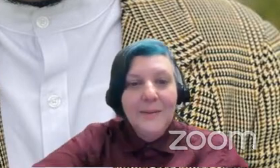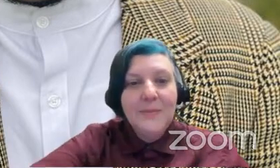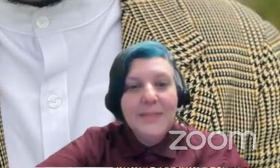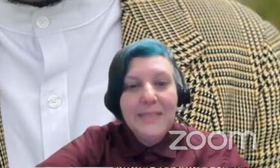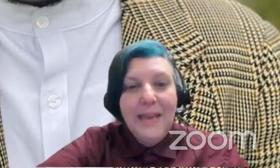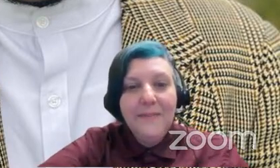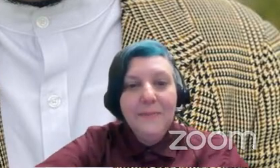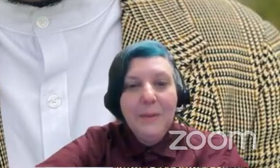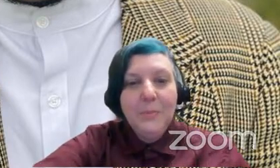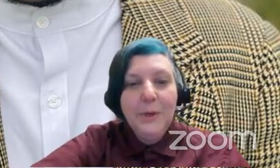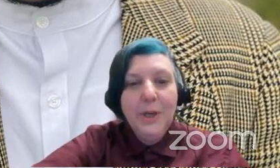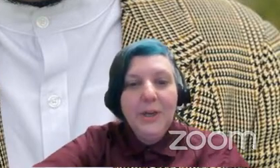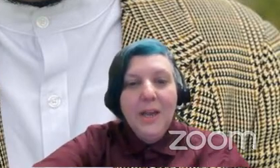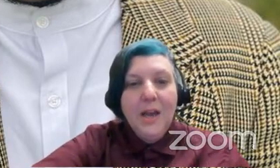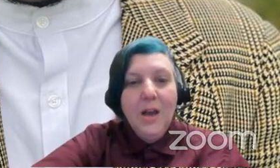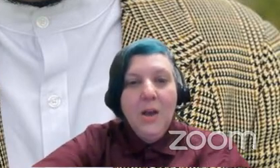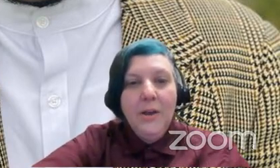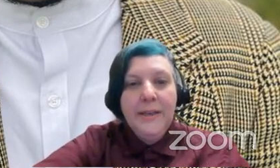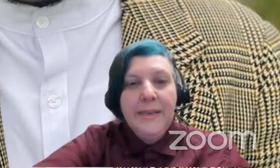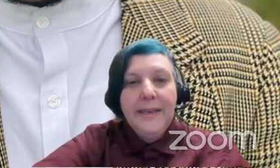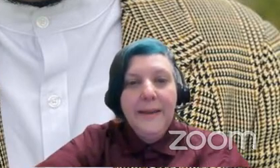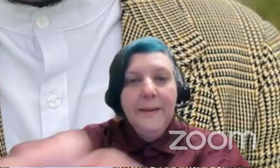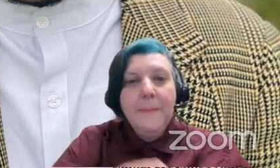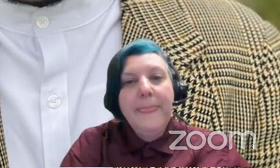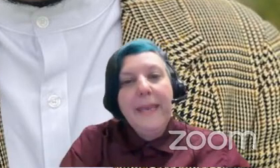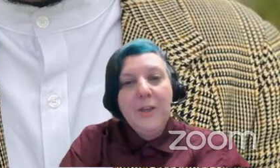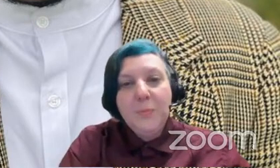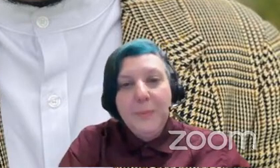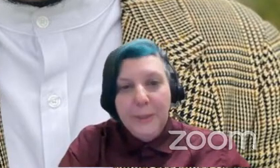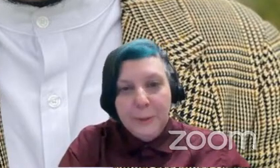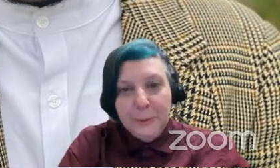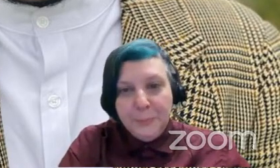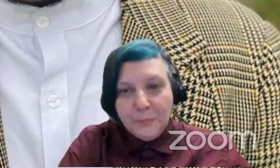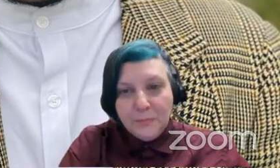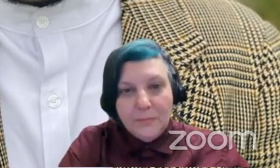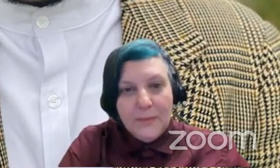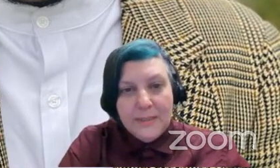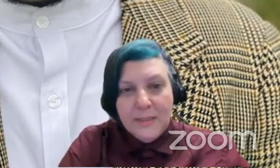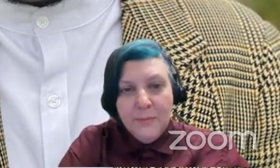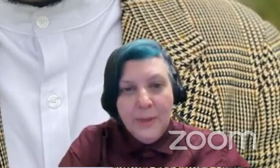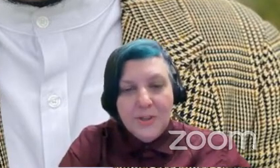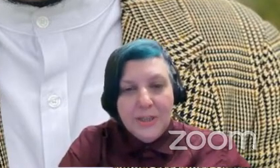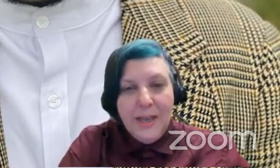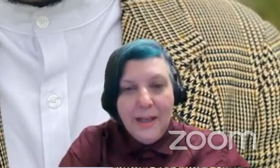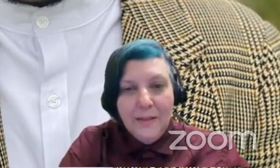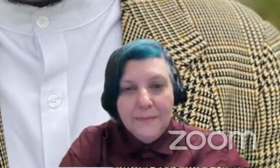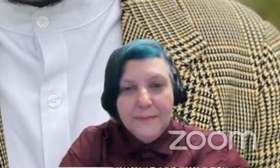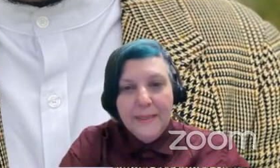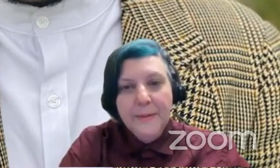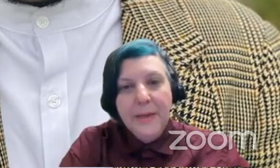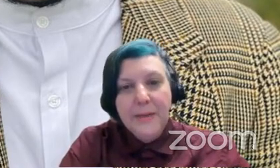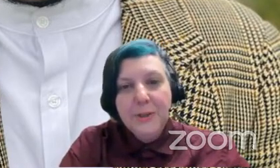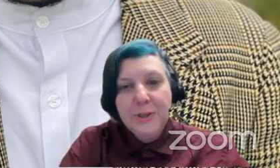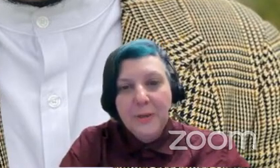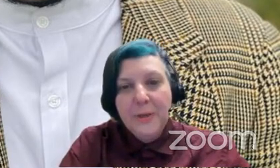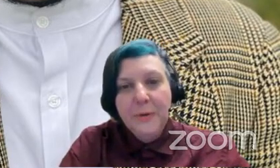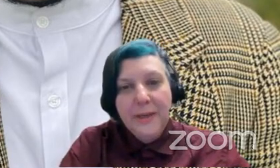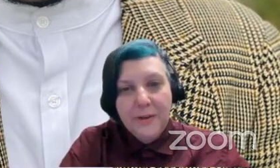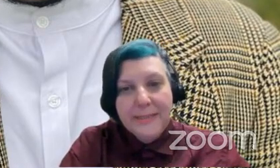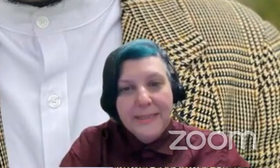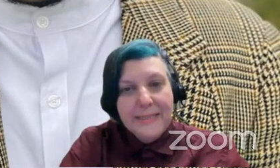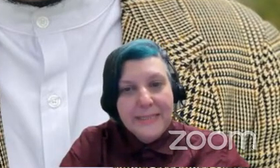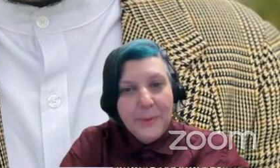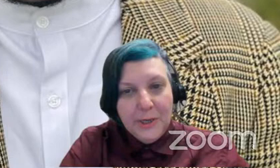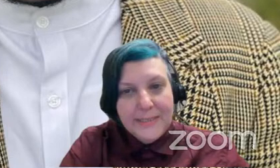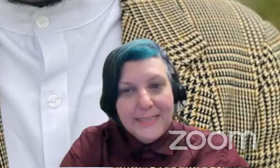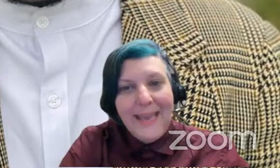as a staff member on HBO The Vanishing Health under Jeremy